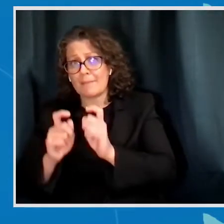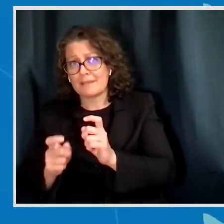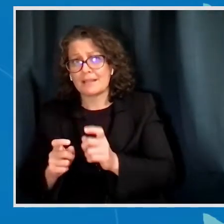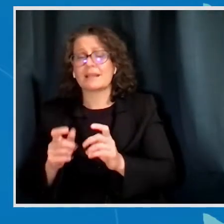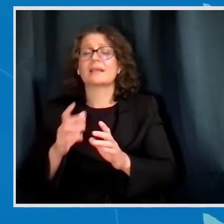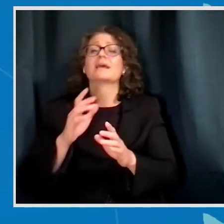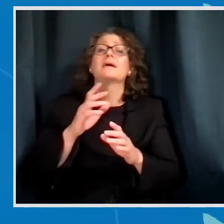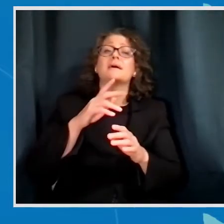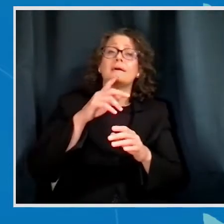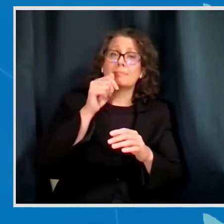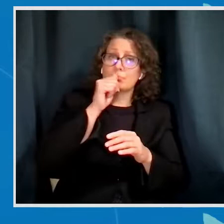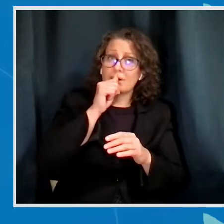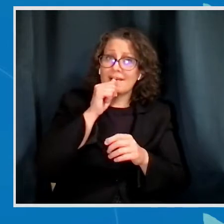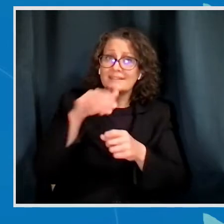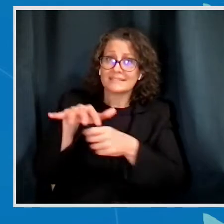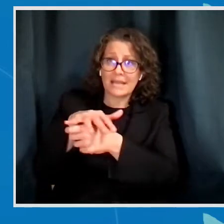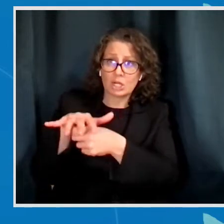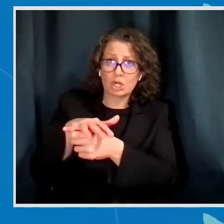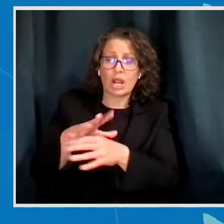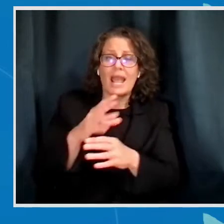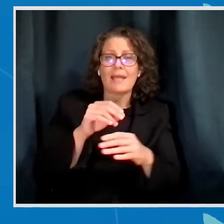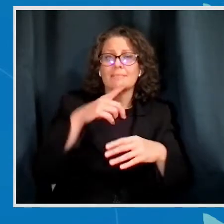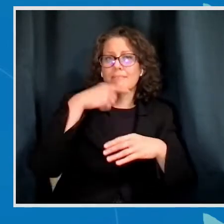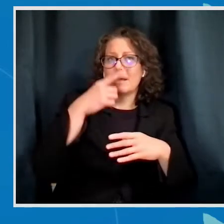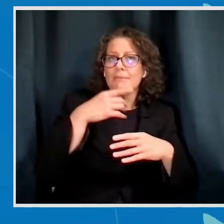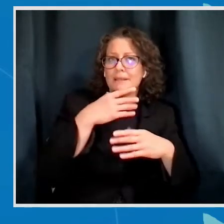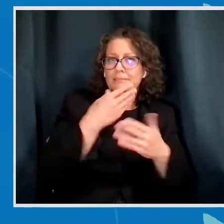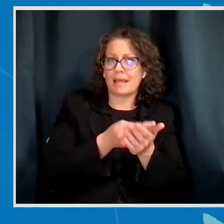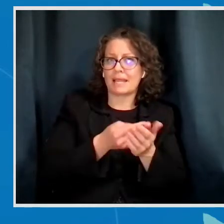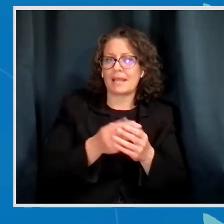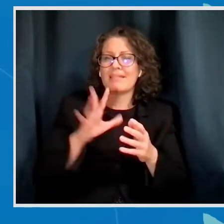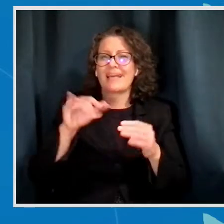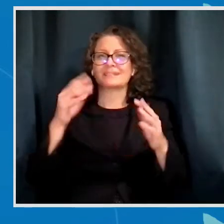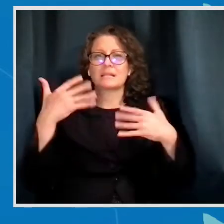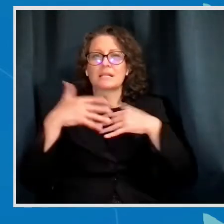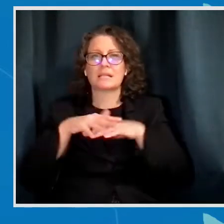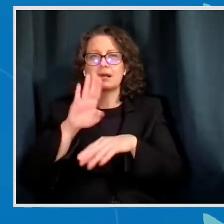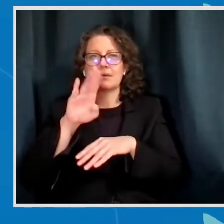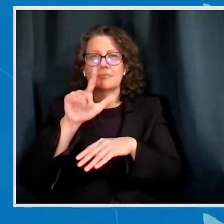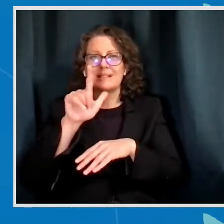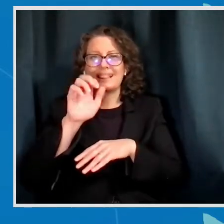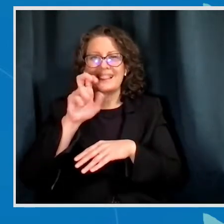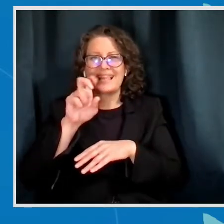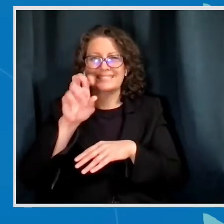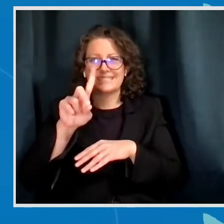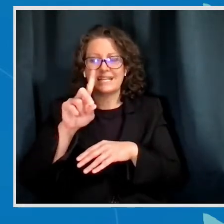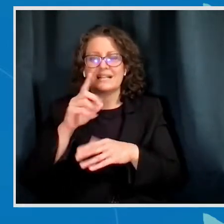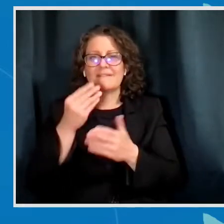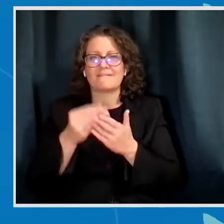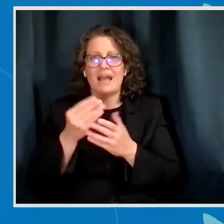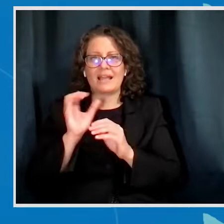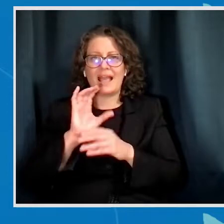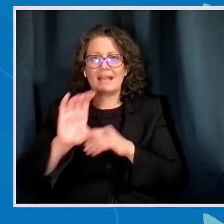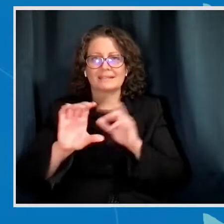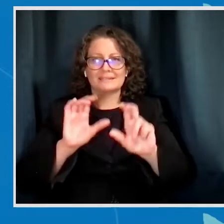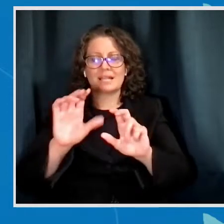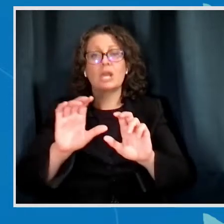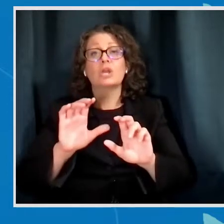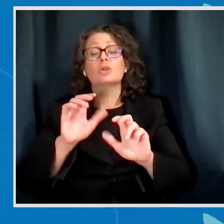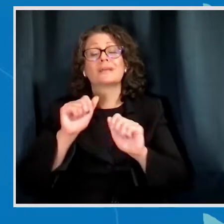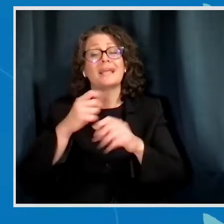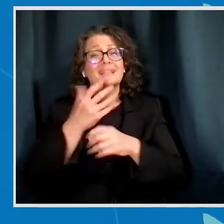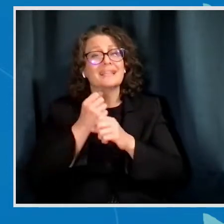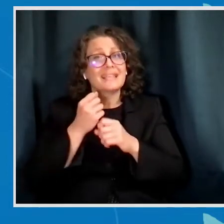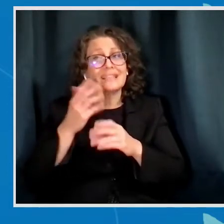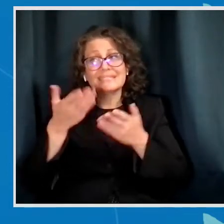called blended finance. You blend the finance, you can get the deals, and you can move. But we have to take this on. We have to begin